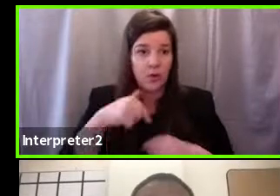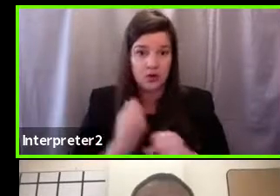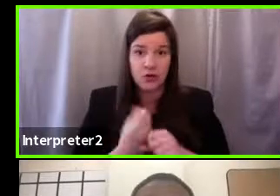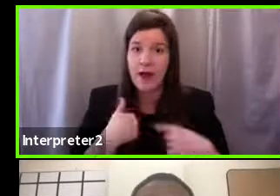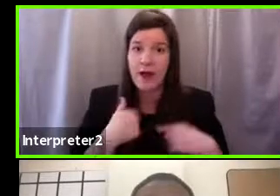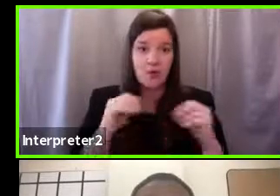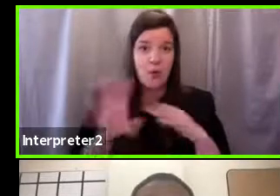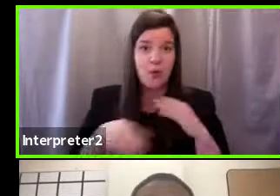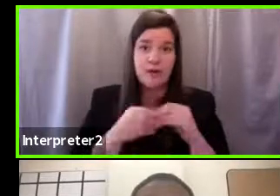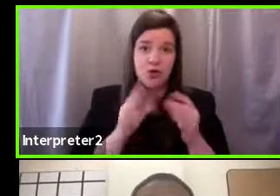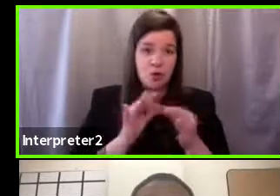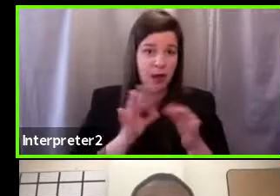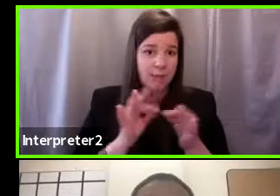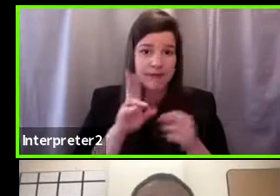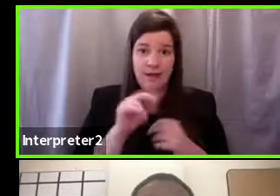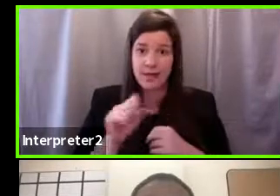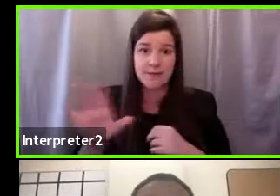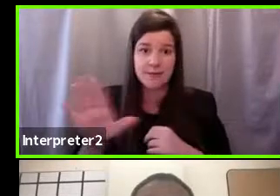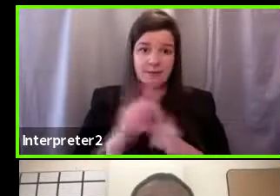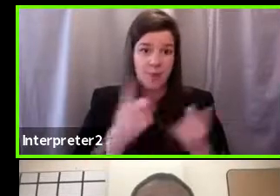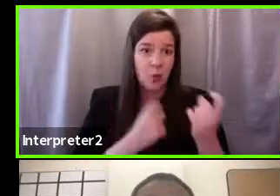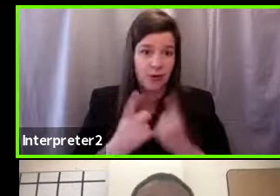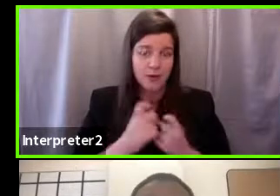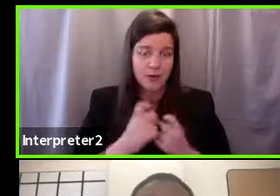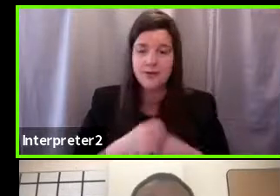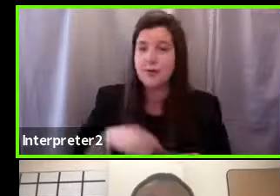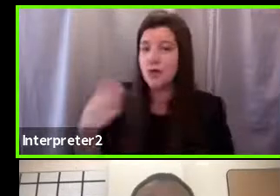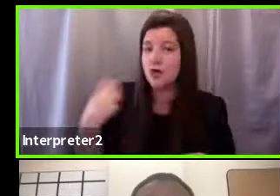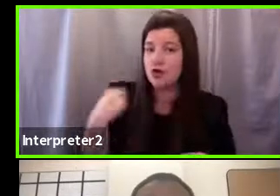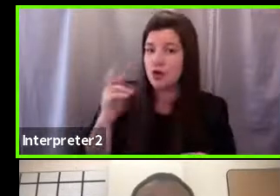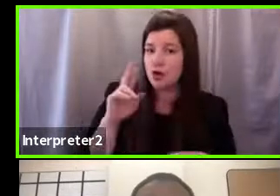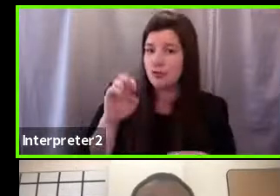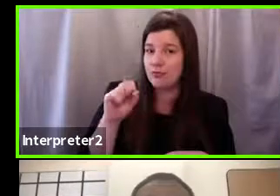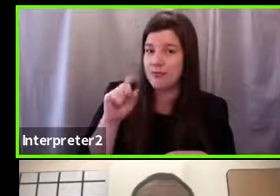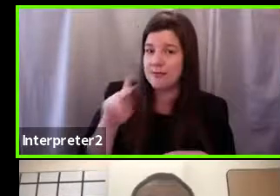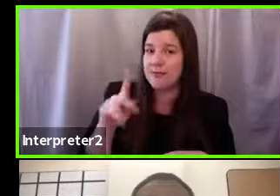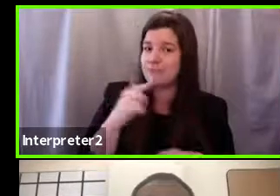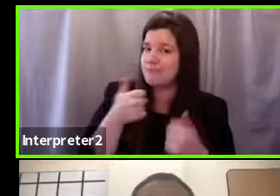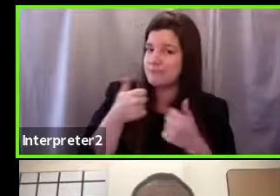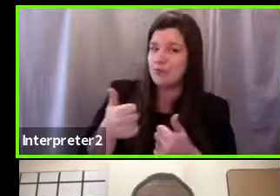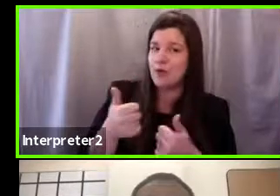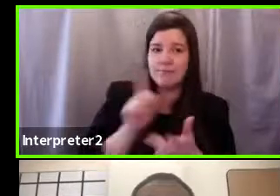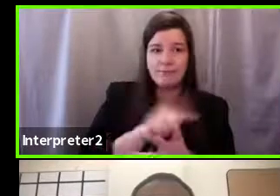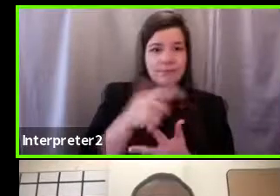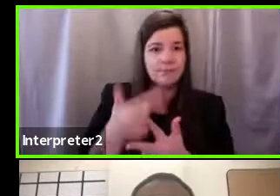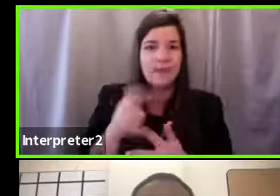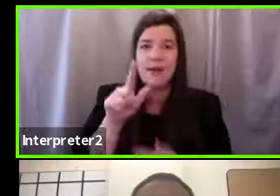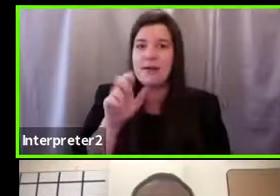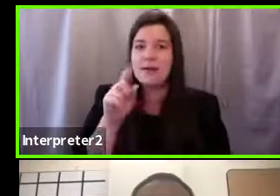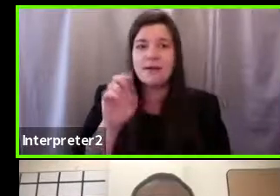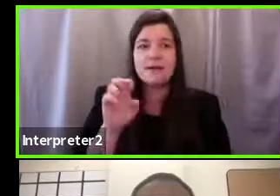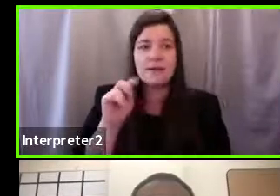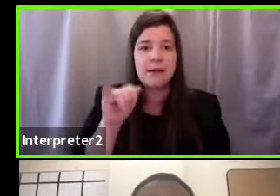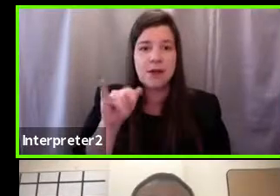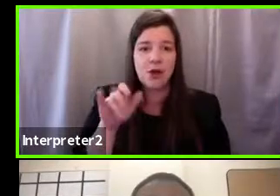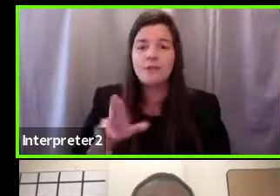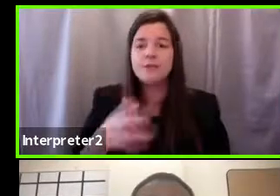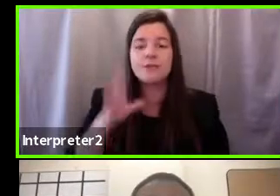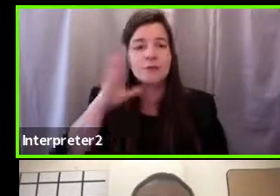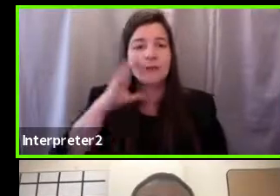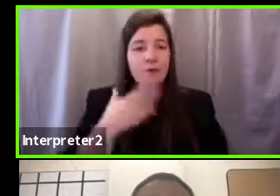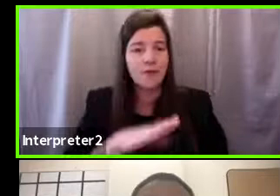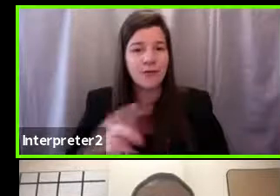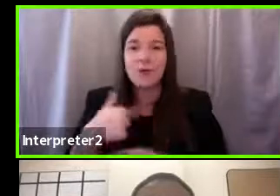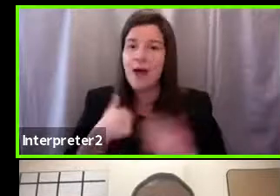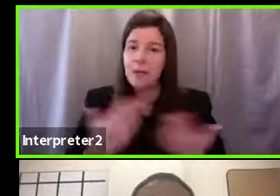you. Let's go to Ms. Leslie Taylor. Good afternoon. I'm from the Board of Physicians. I'm only here